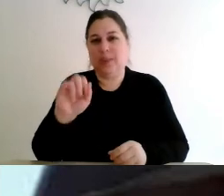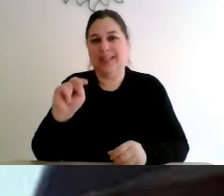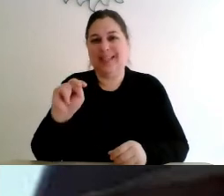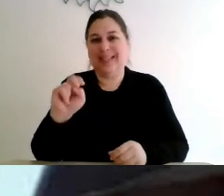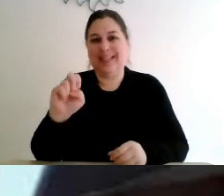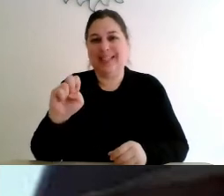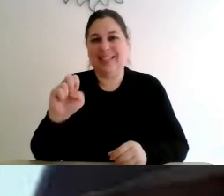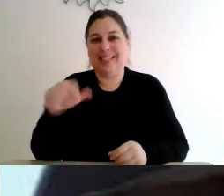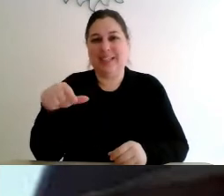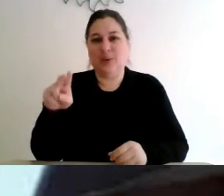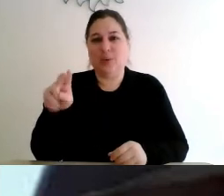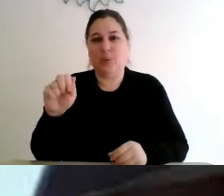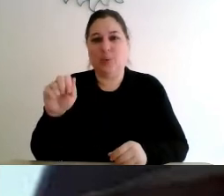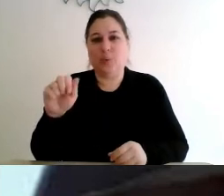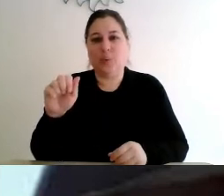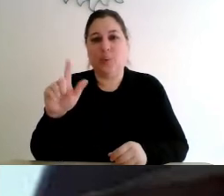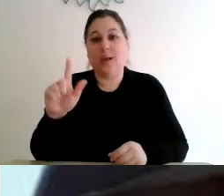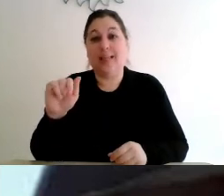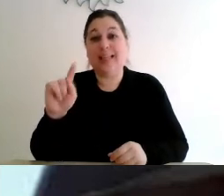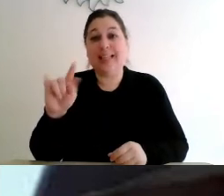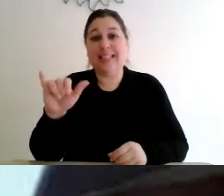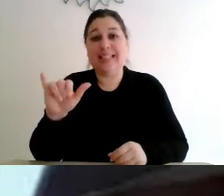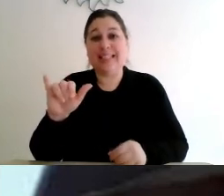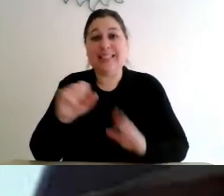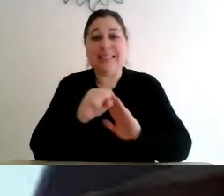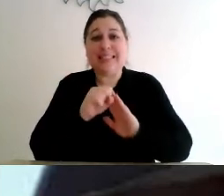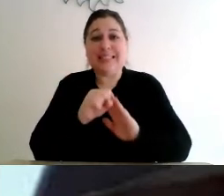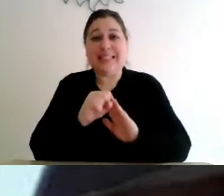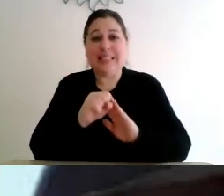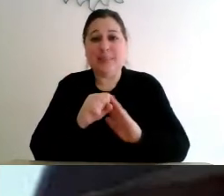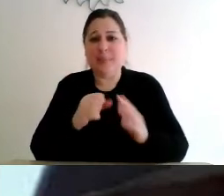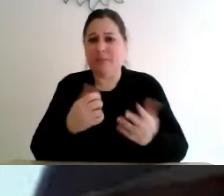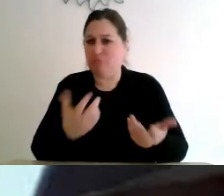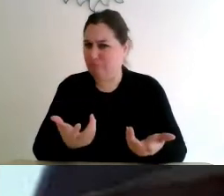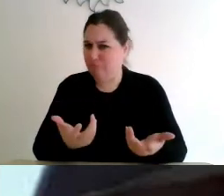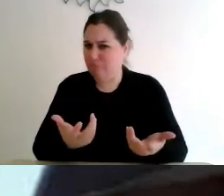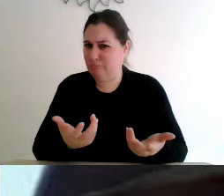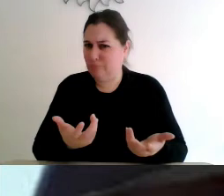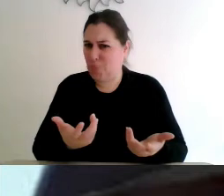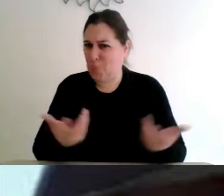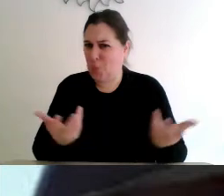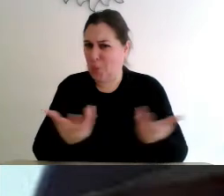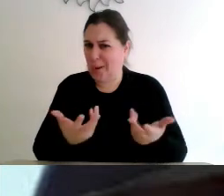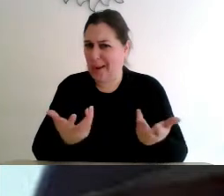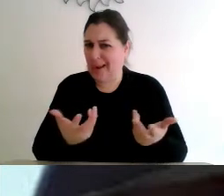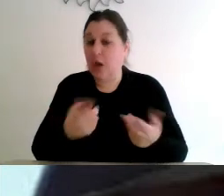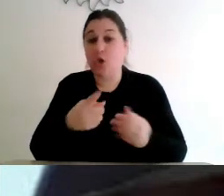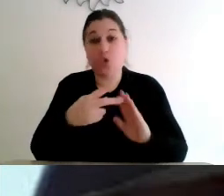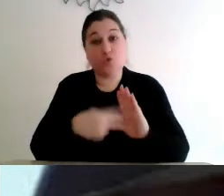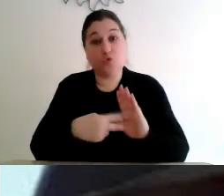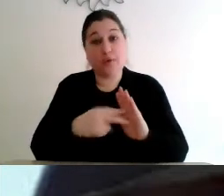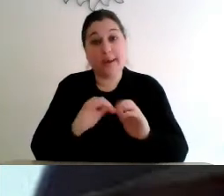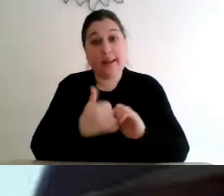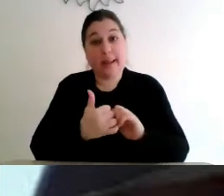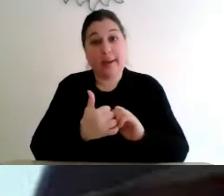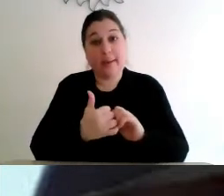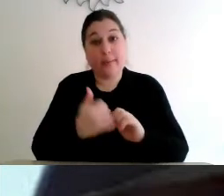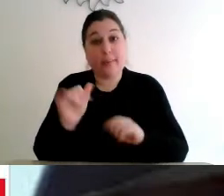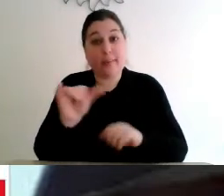All right, what is an inequality symbol? Well, when you read it from left to